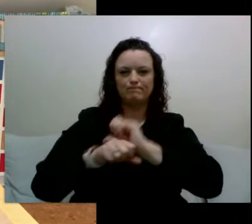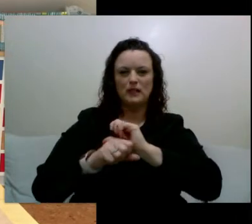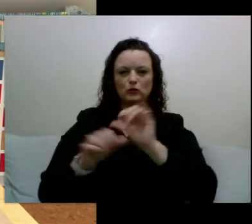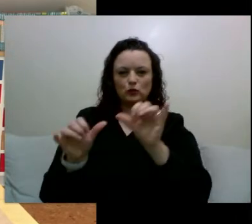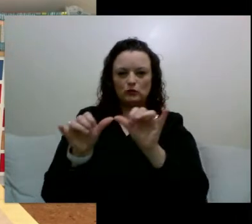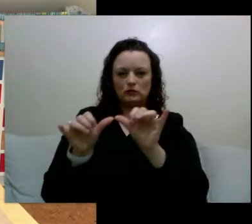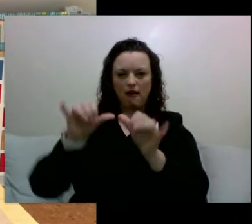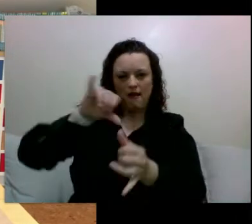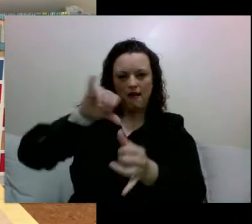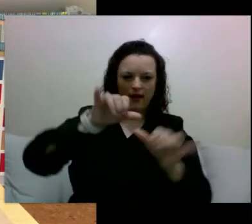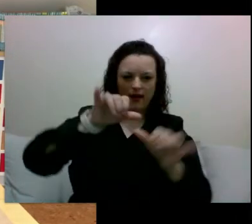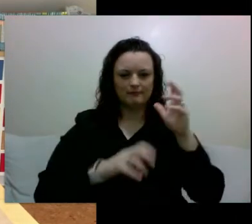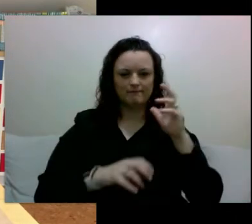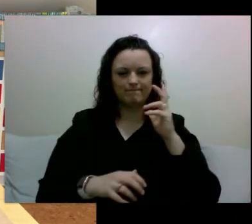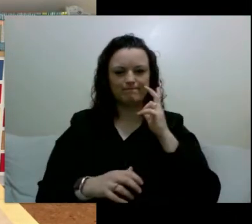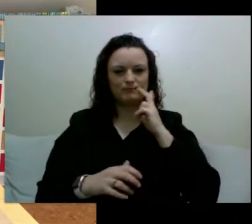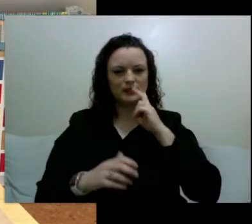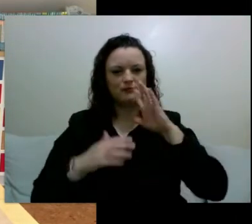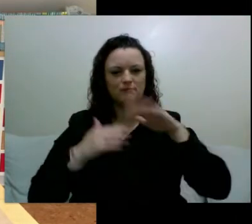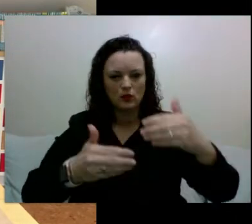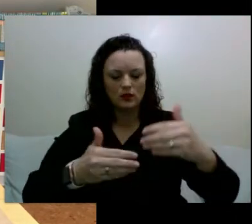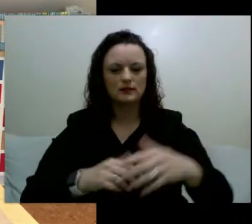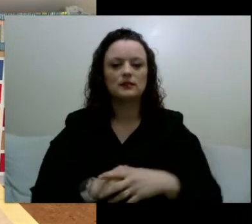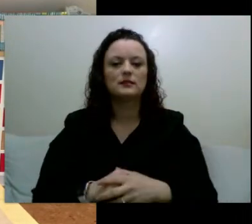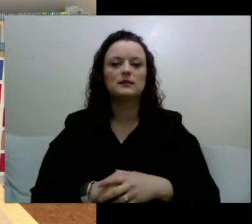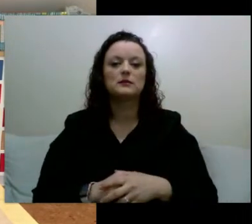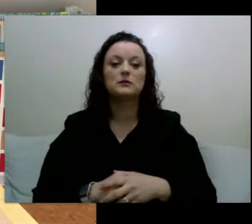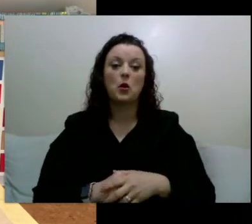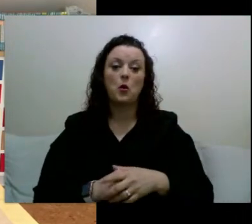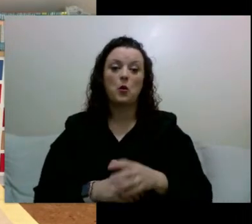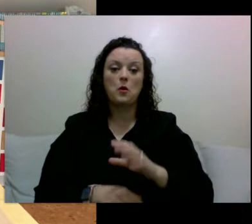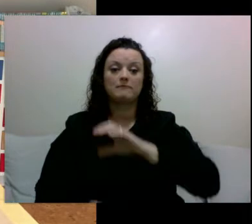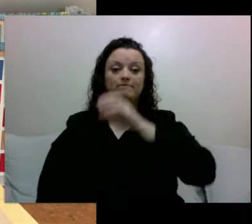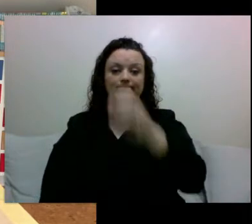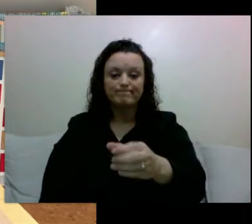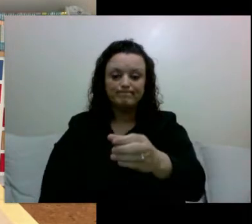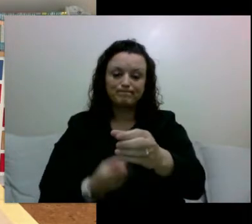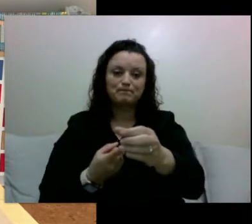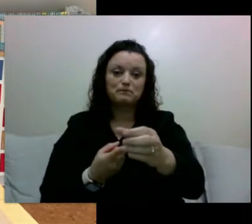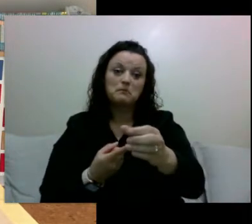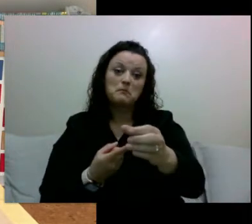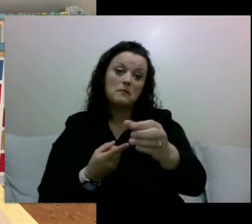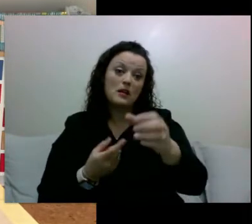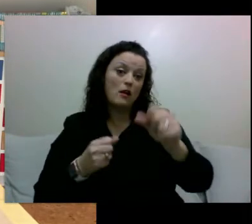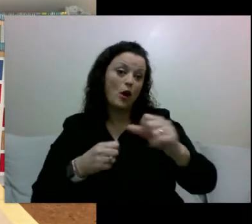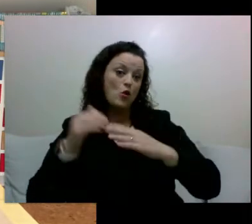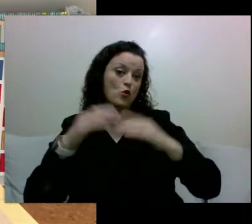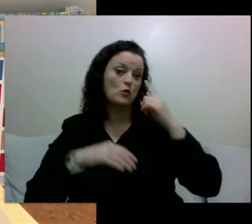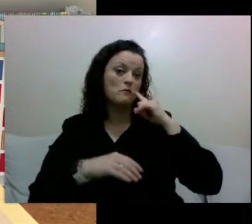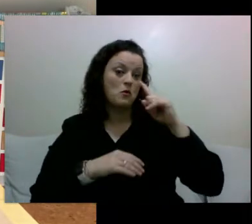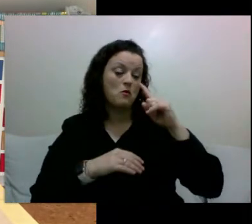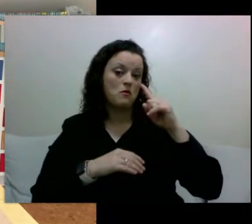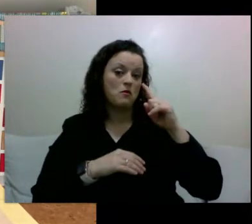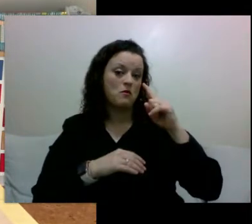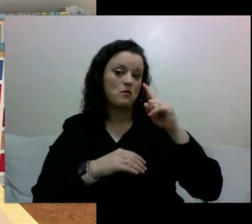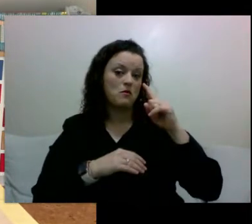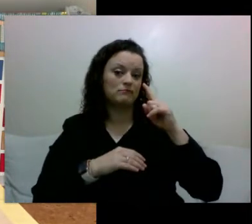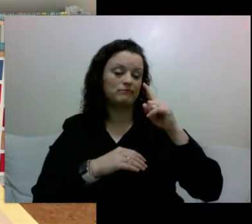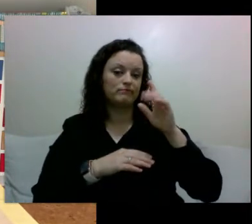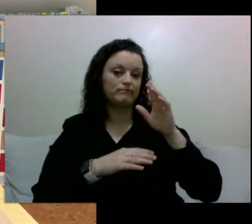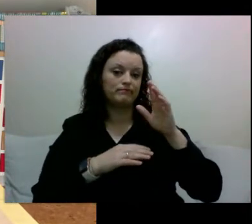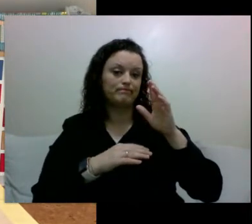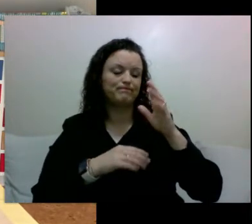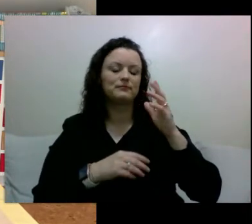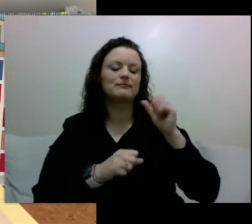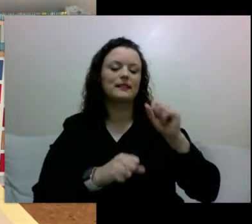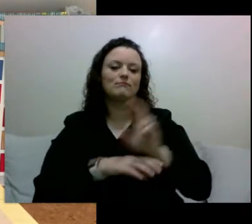maybe you can use this to build a building. Or maybe, if you have one, let's